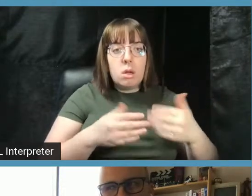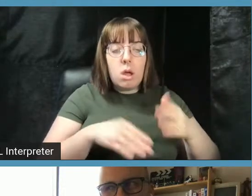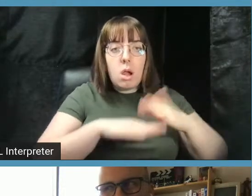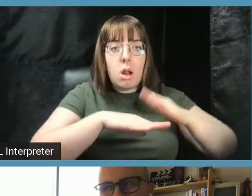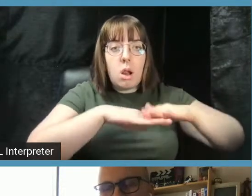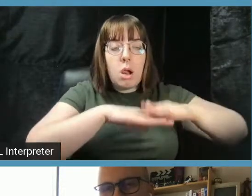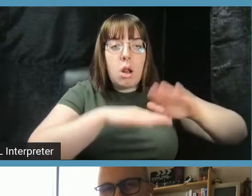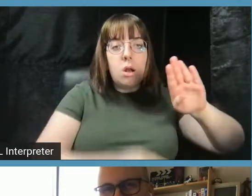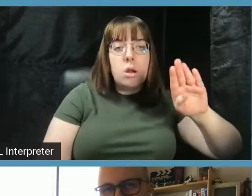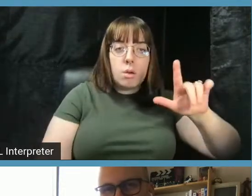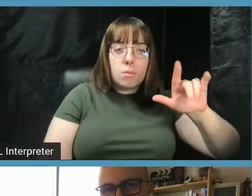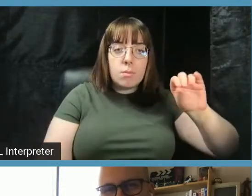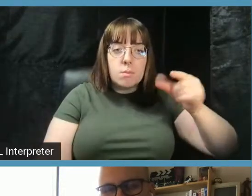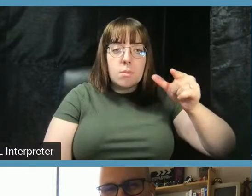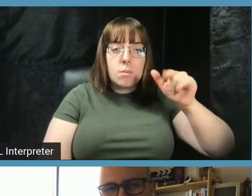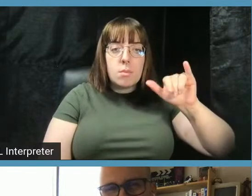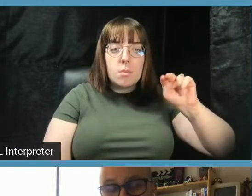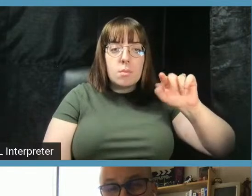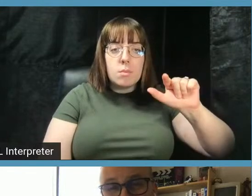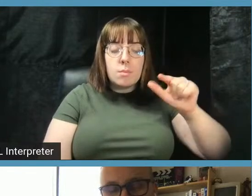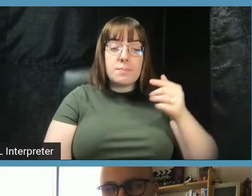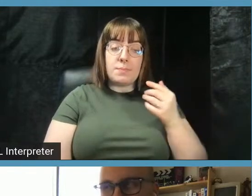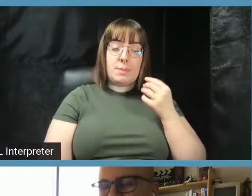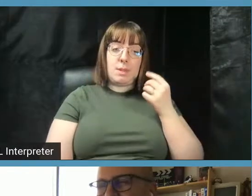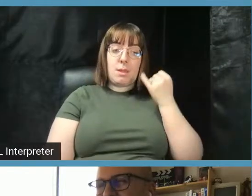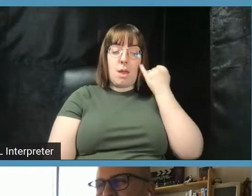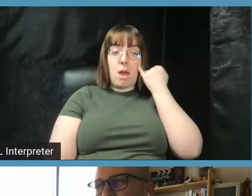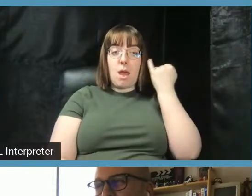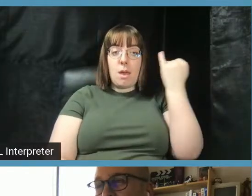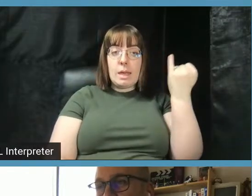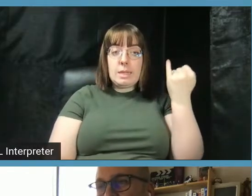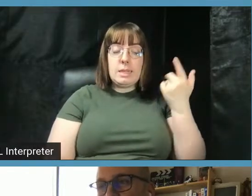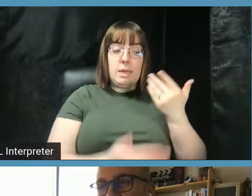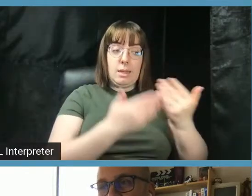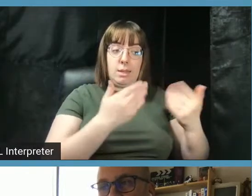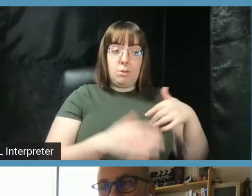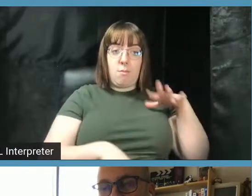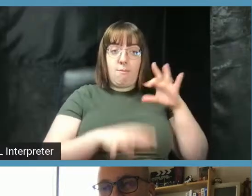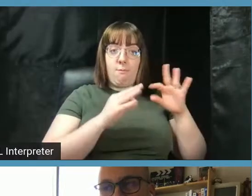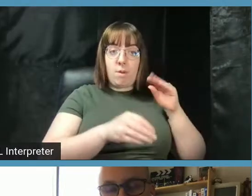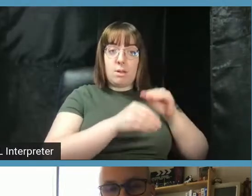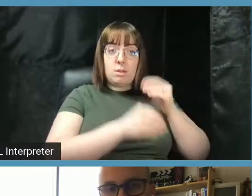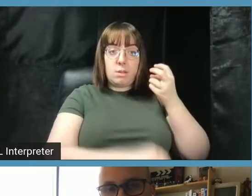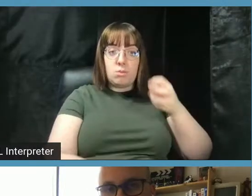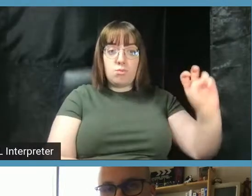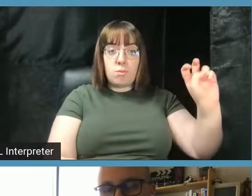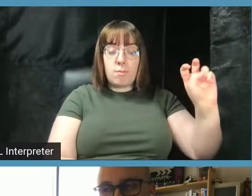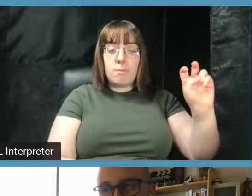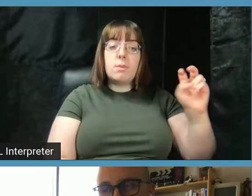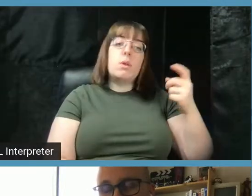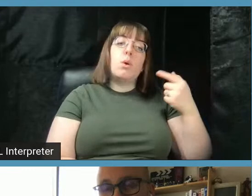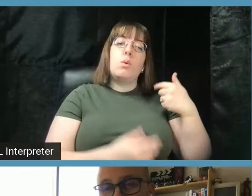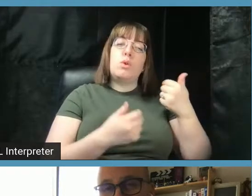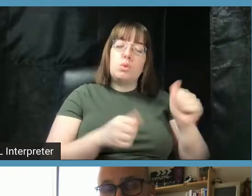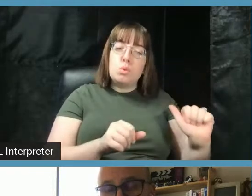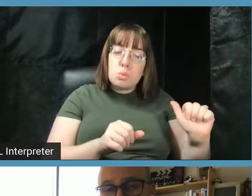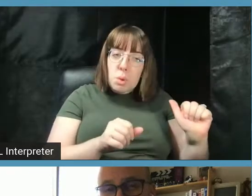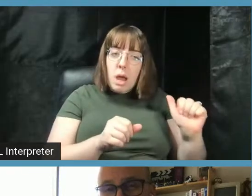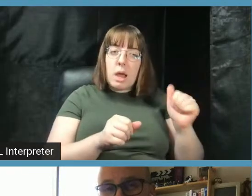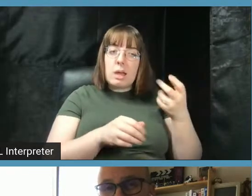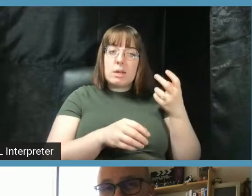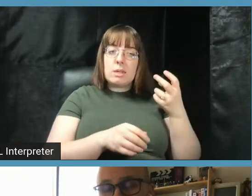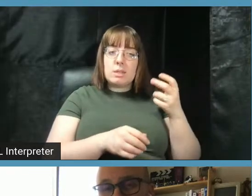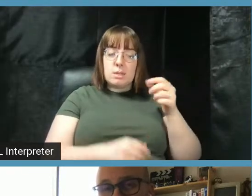was highlighting things that we find in our travels. However, we do keep the inclusive design glossary and